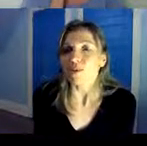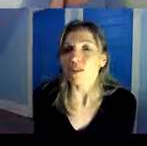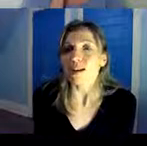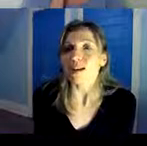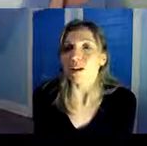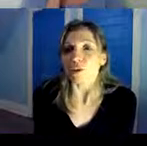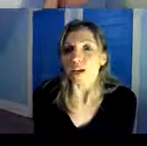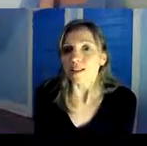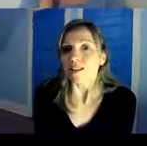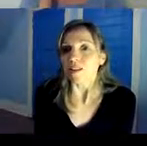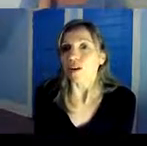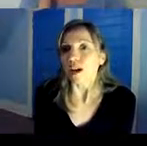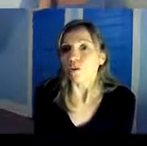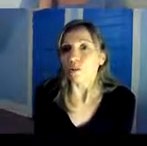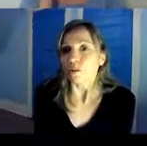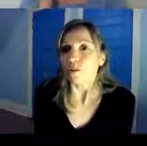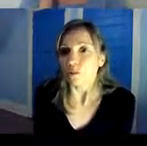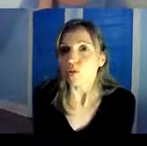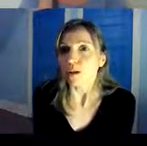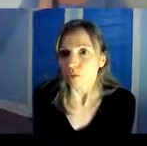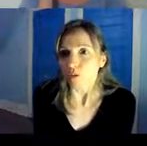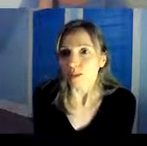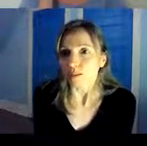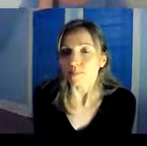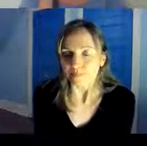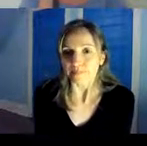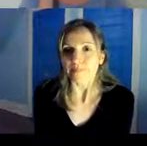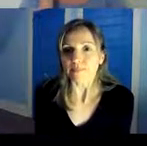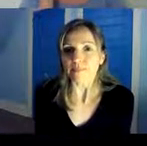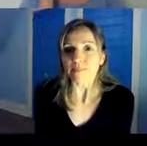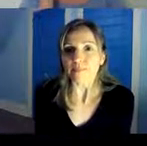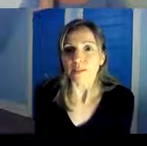foundations of houses that you can't sell your house without disclosing you have knotweed.